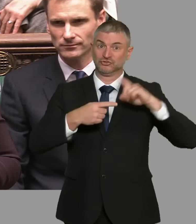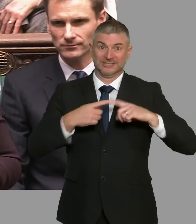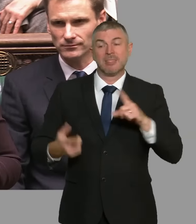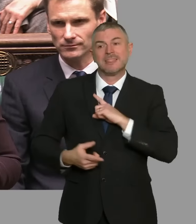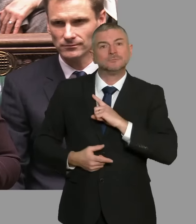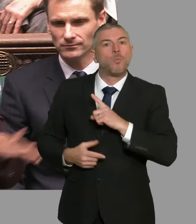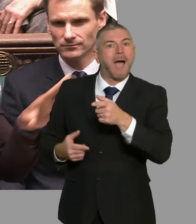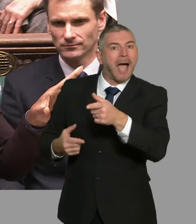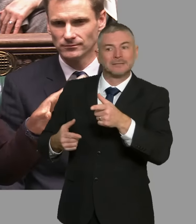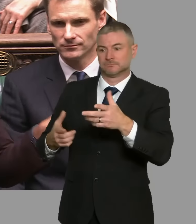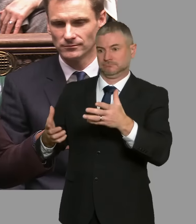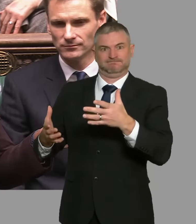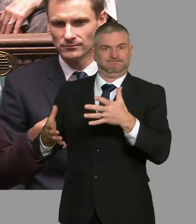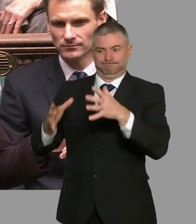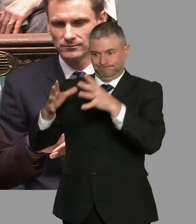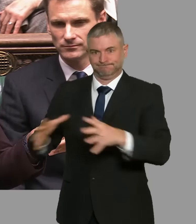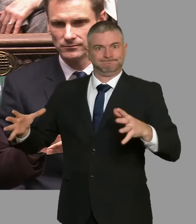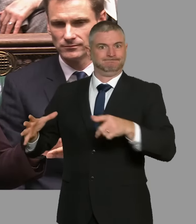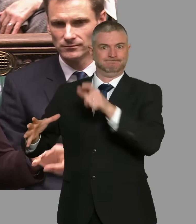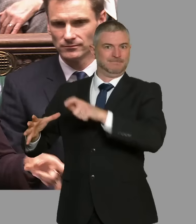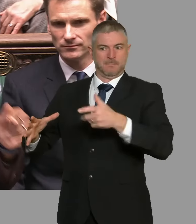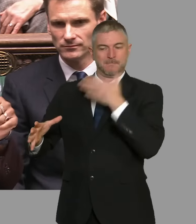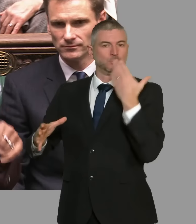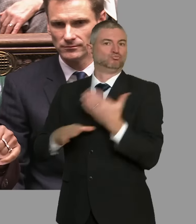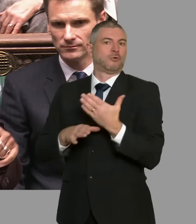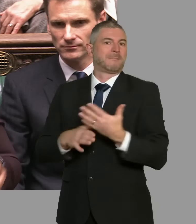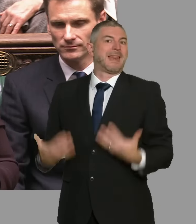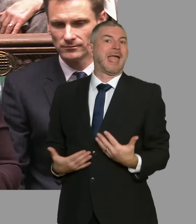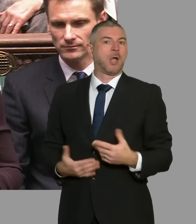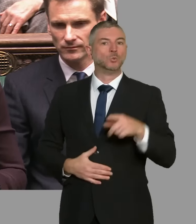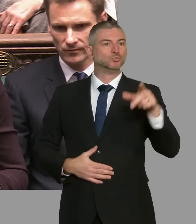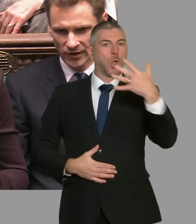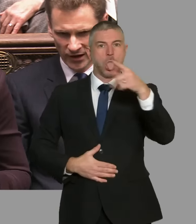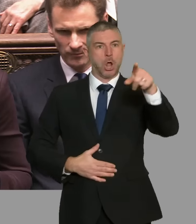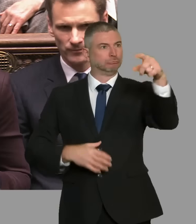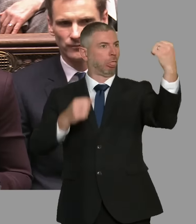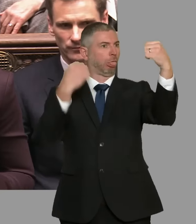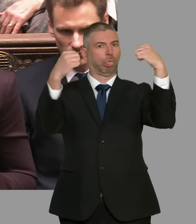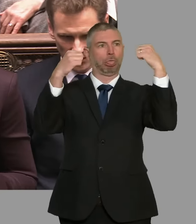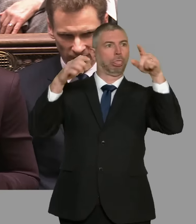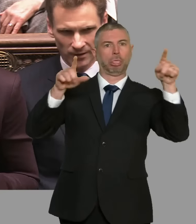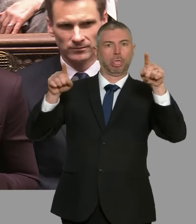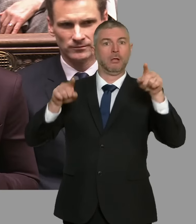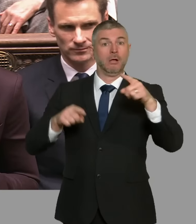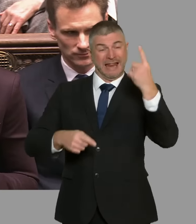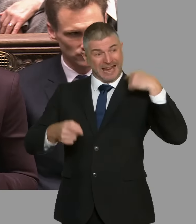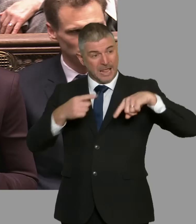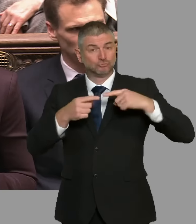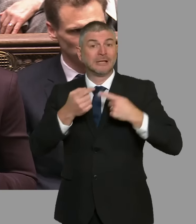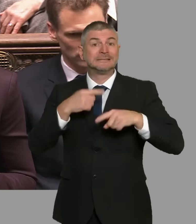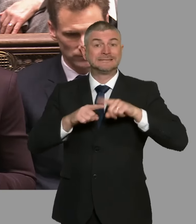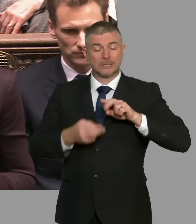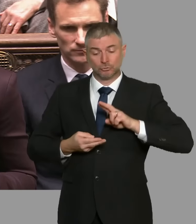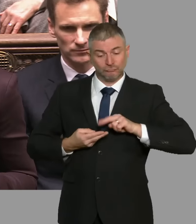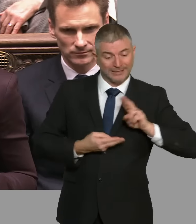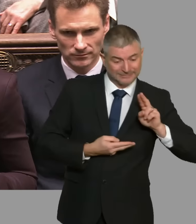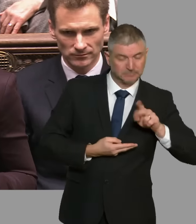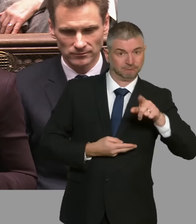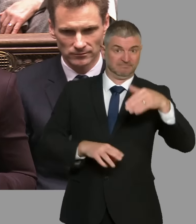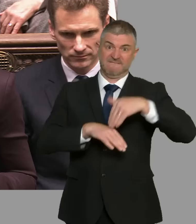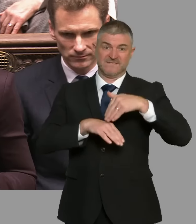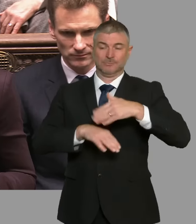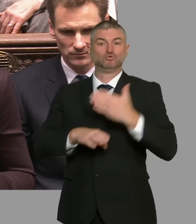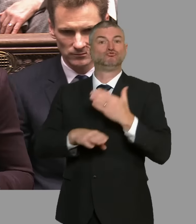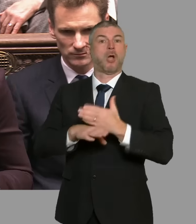MPs shaking their heads, it's last year's tax rises that have killed jobs, and that's what's going to trigger this year's tax rises.